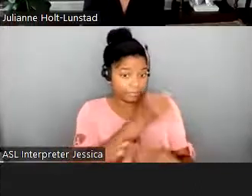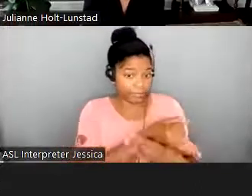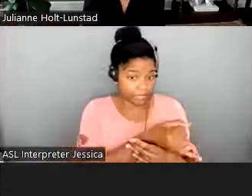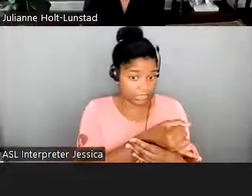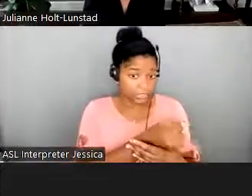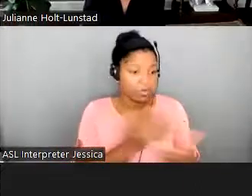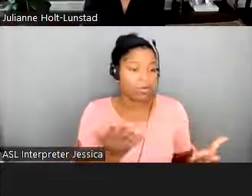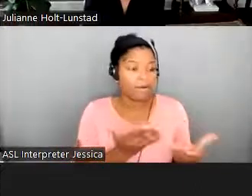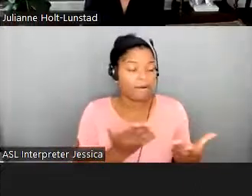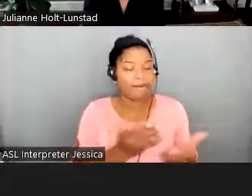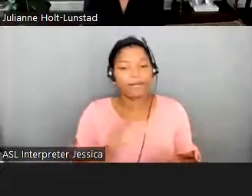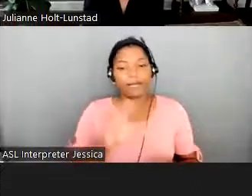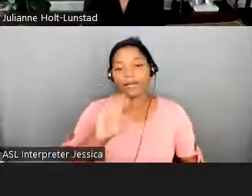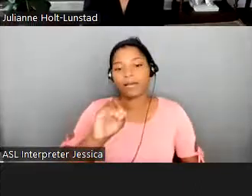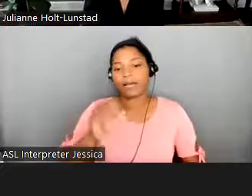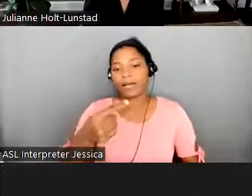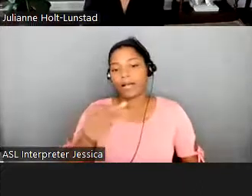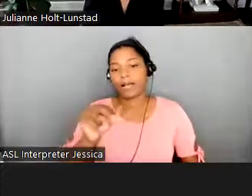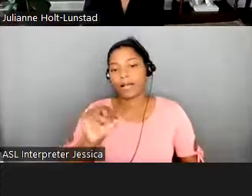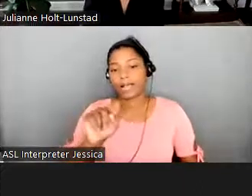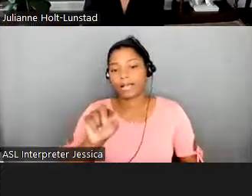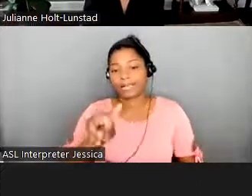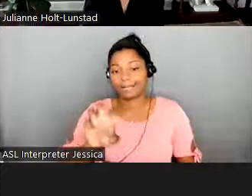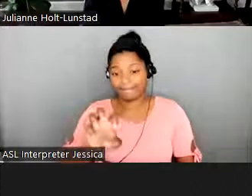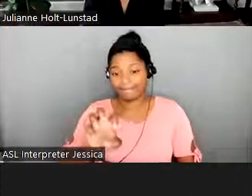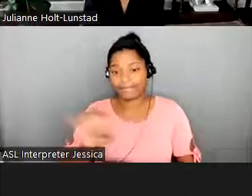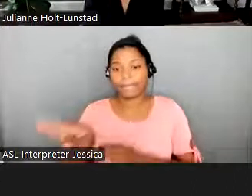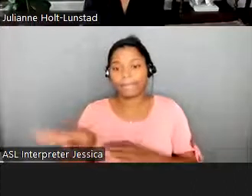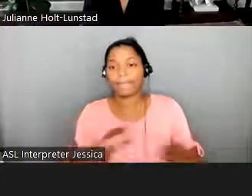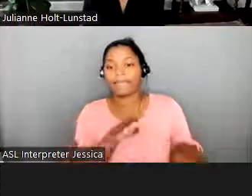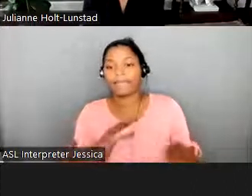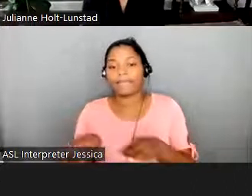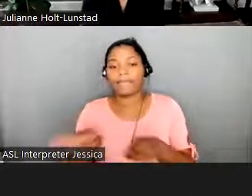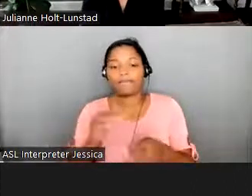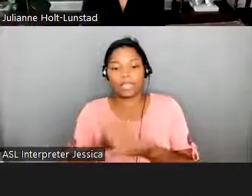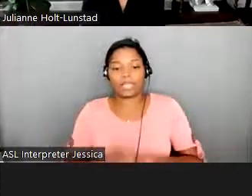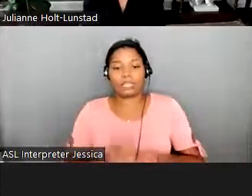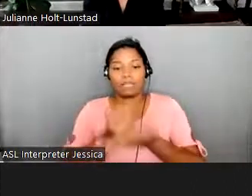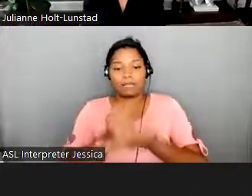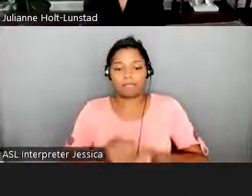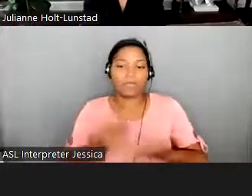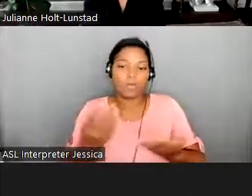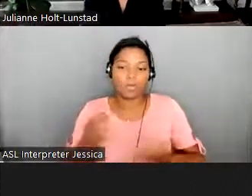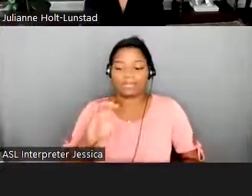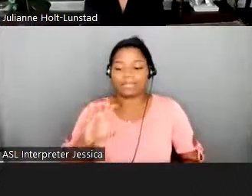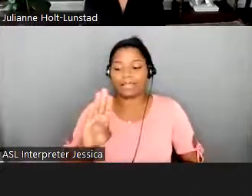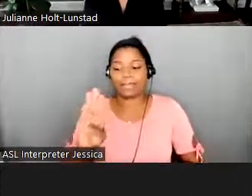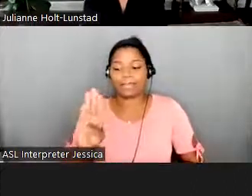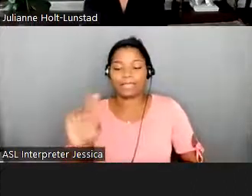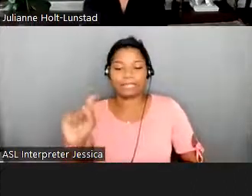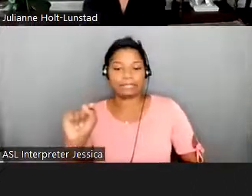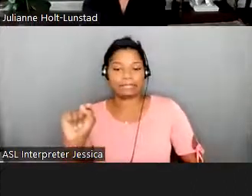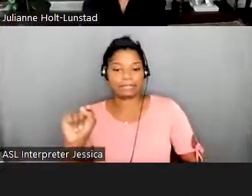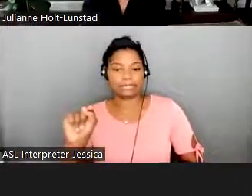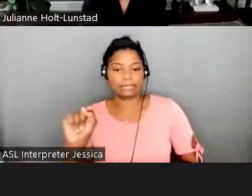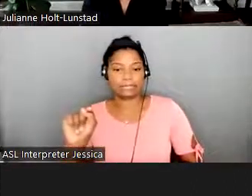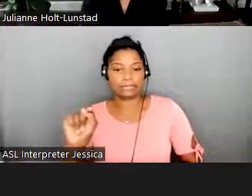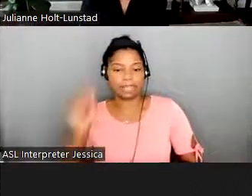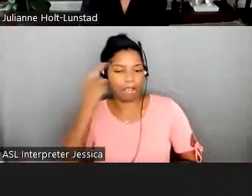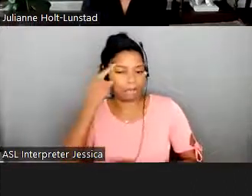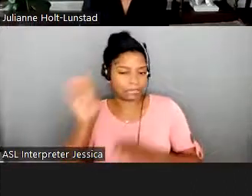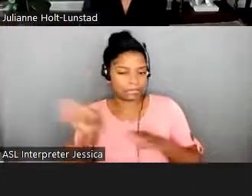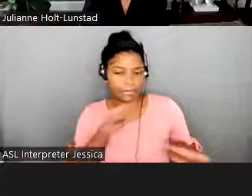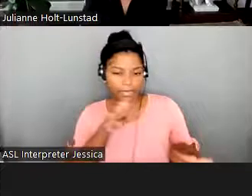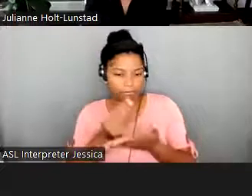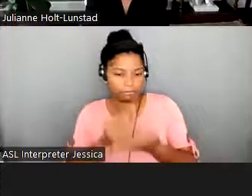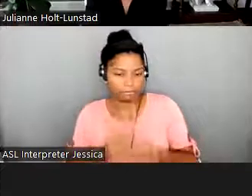interventions was cognitive behavioral therapy, or CBT. And what this